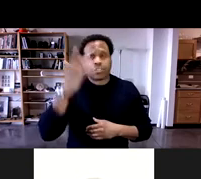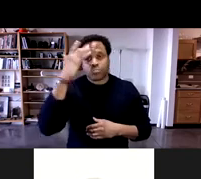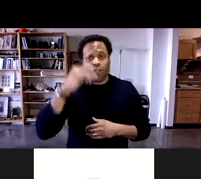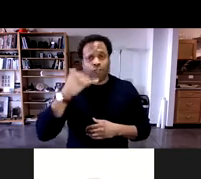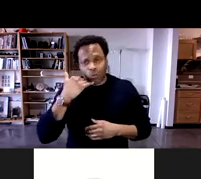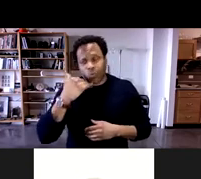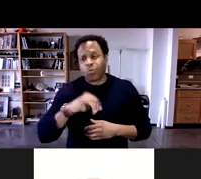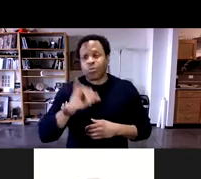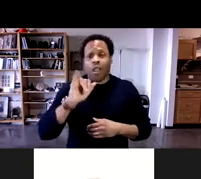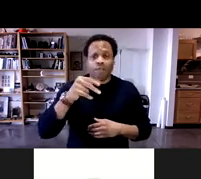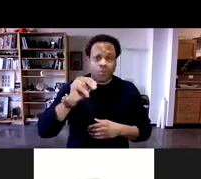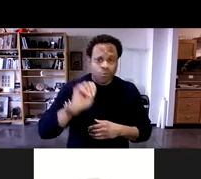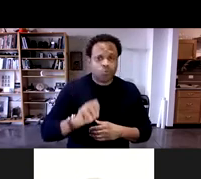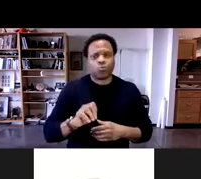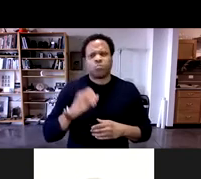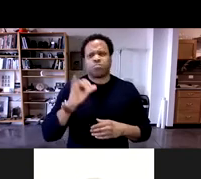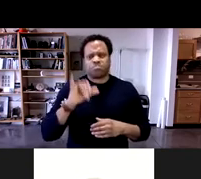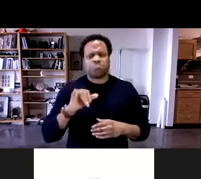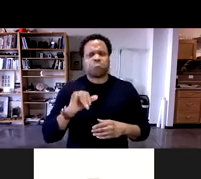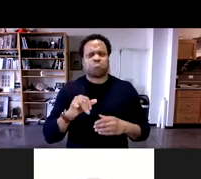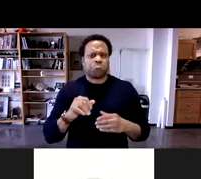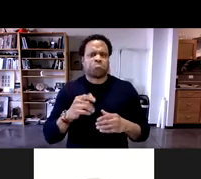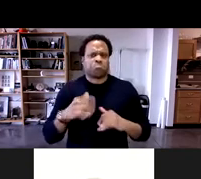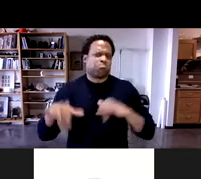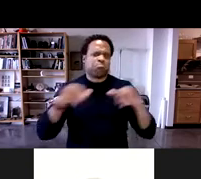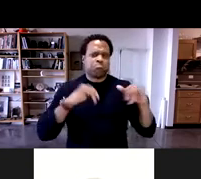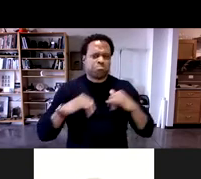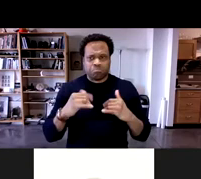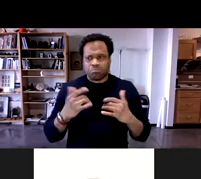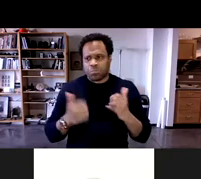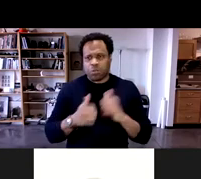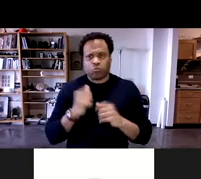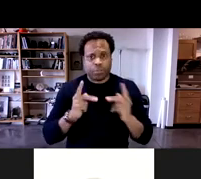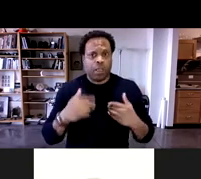Up next is the tablet or a smartphone, like an iPhone, something like that.